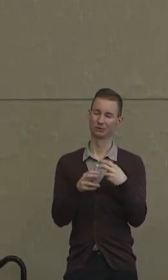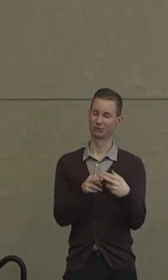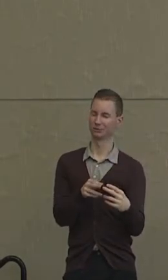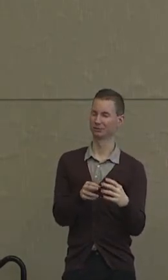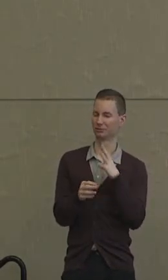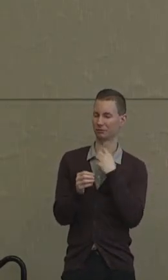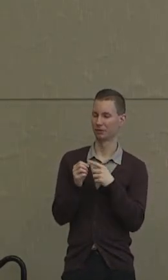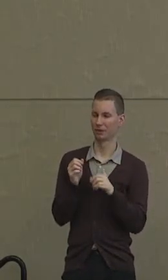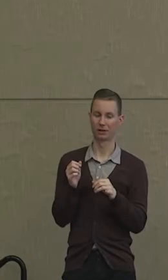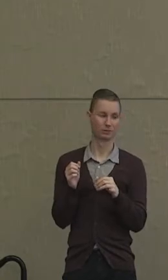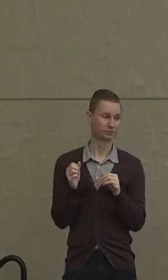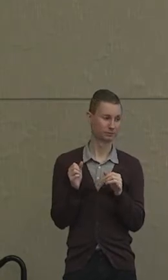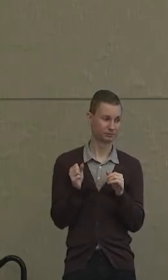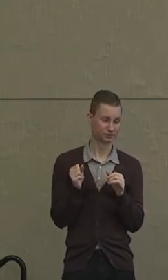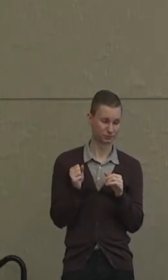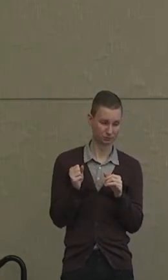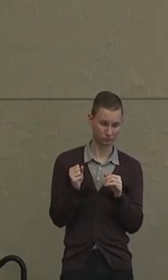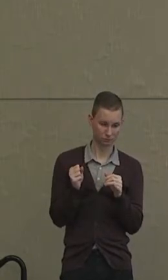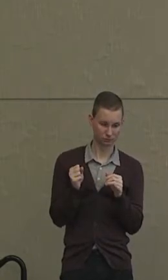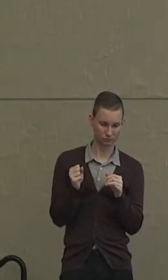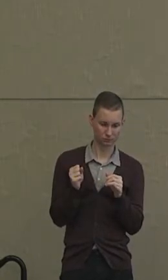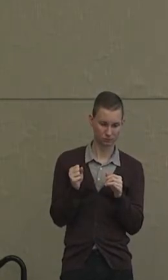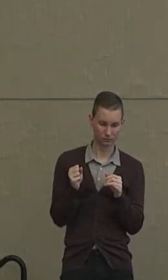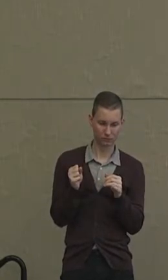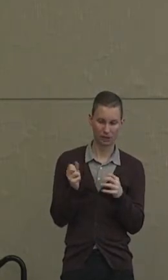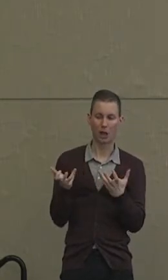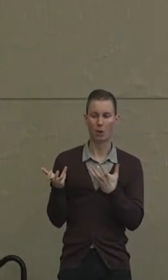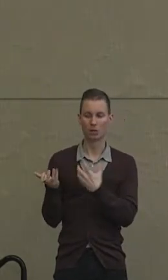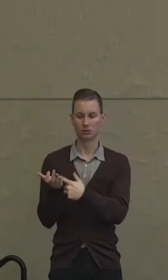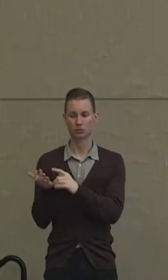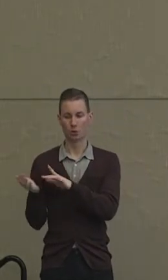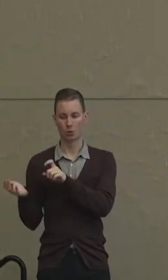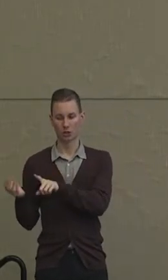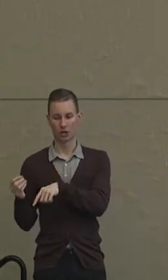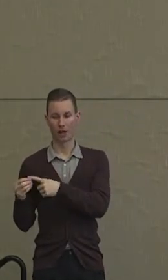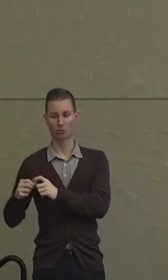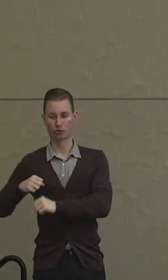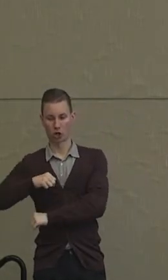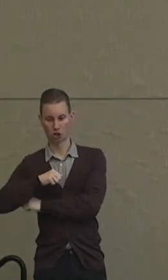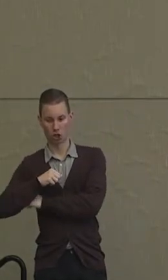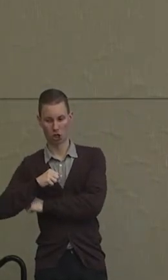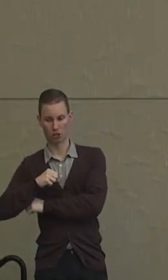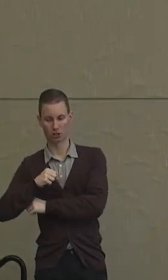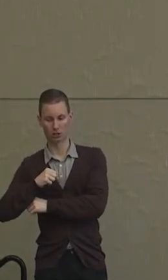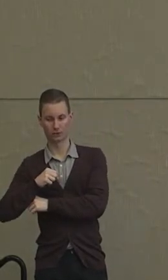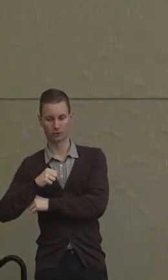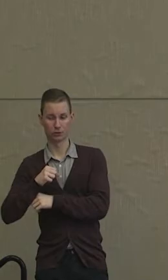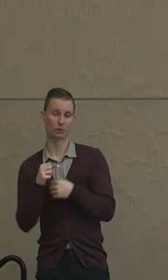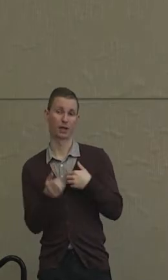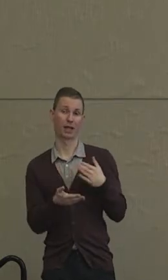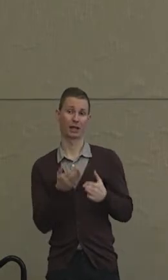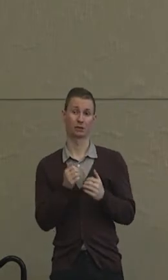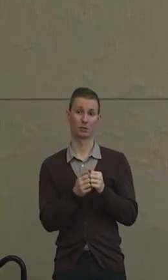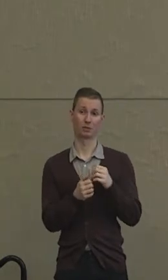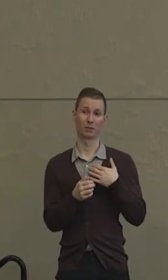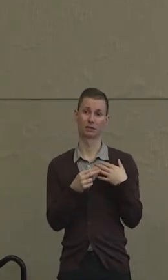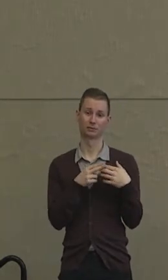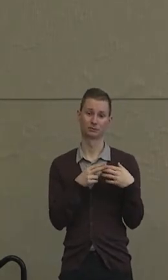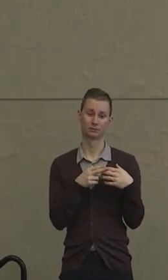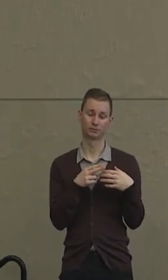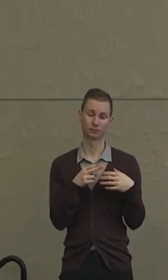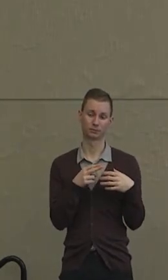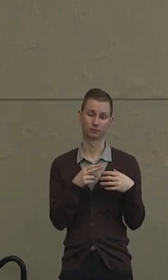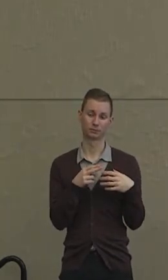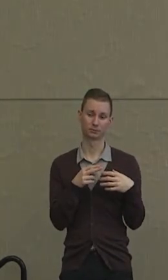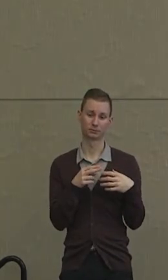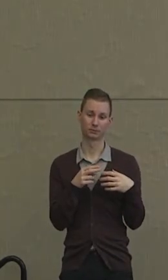that, because I don't know if that like gets to your question about the structural. Mm. Because I ended with this because this